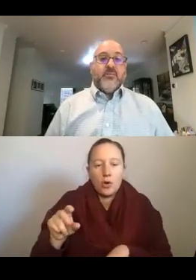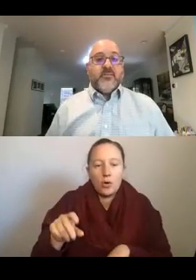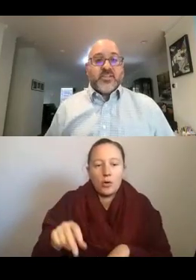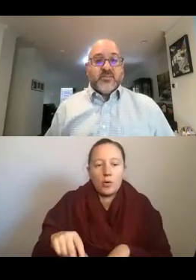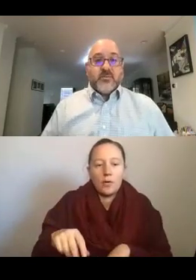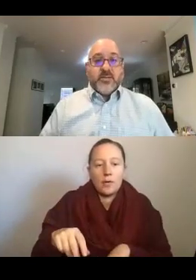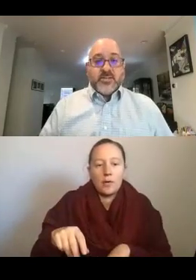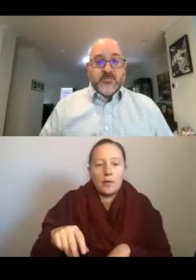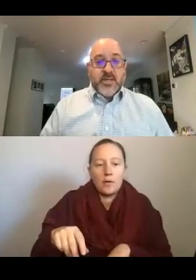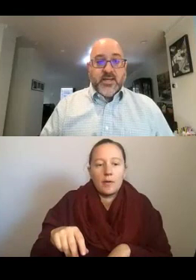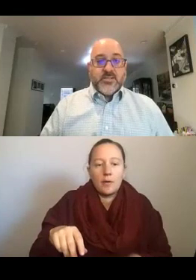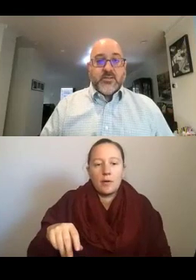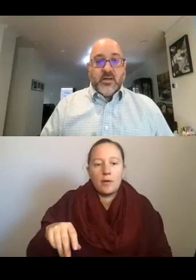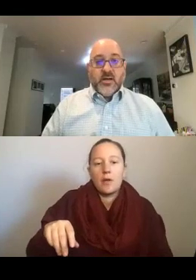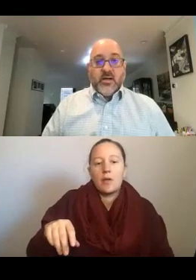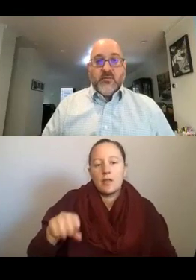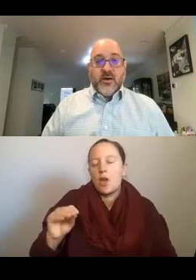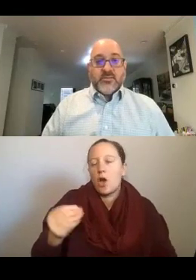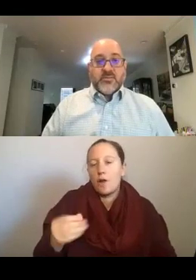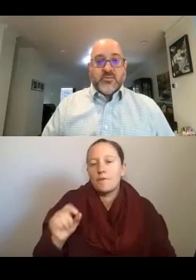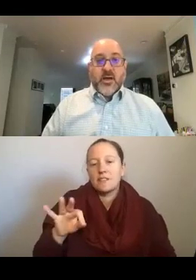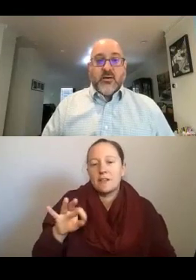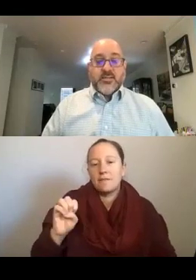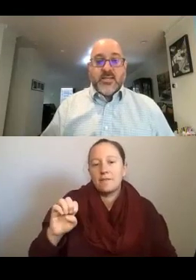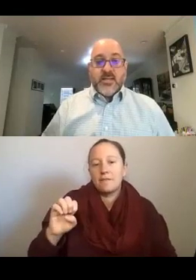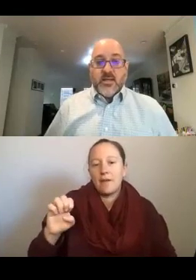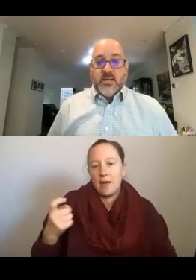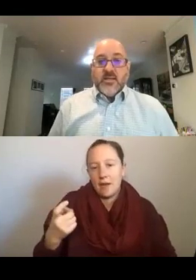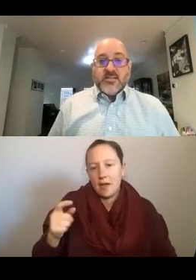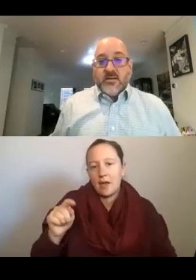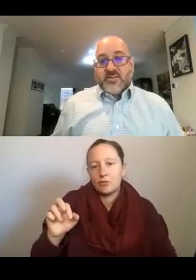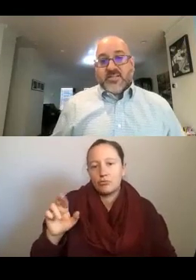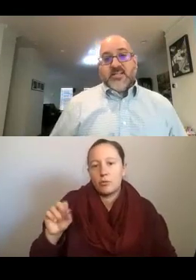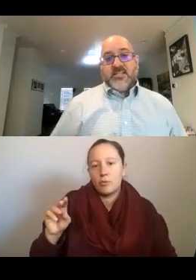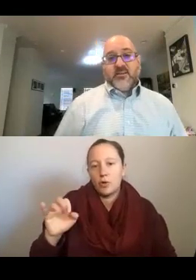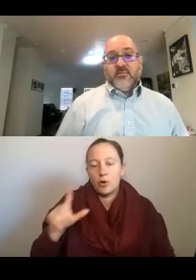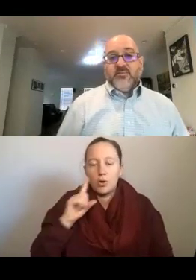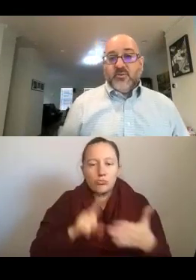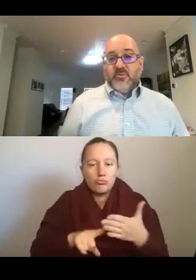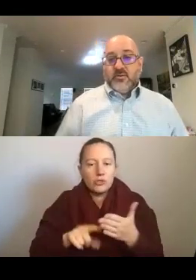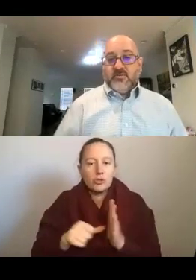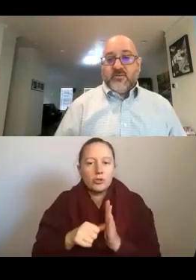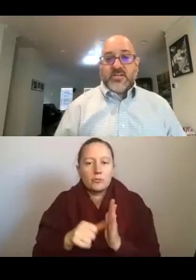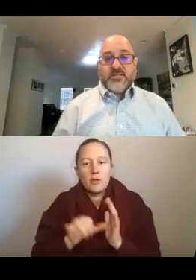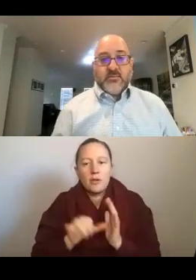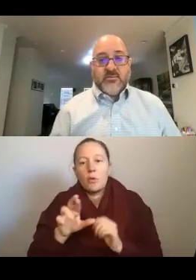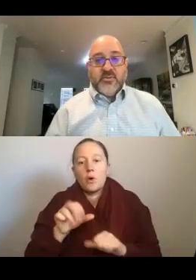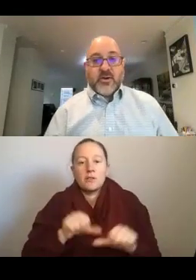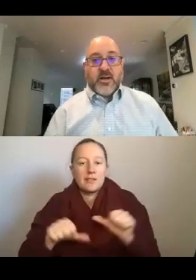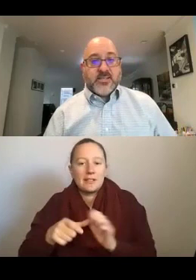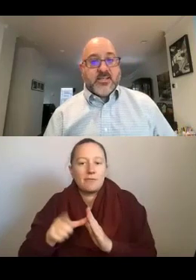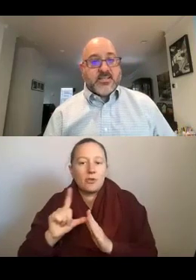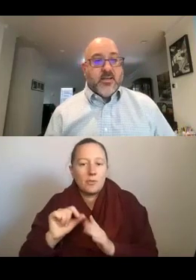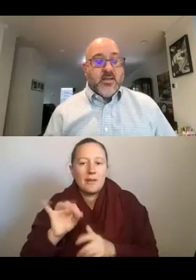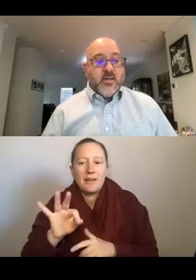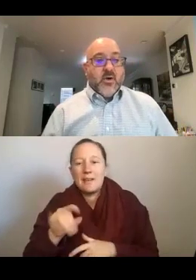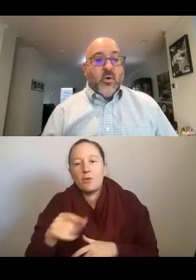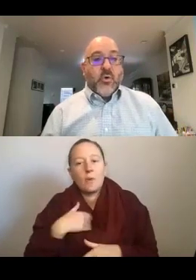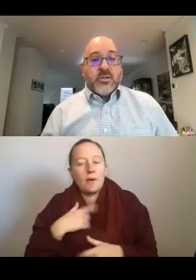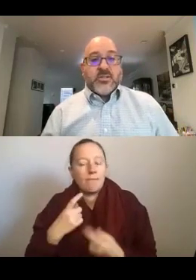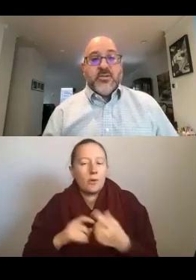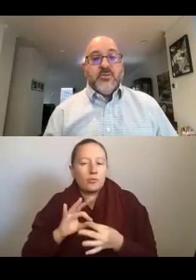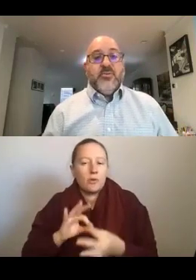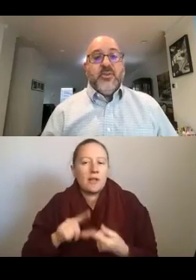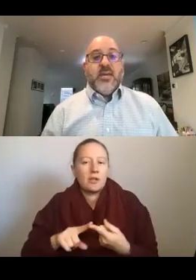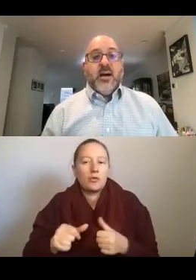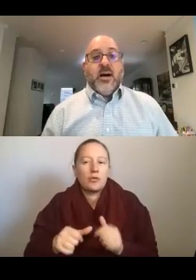NIH Office of Extramural Research page, also as well as the Center for Scientific Review, if you have questions about the review process,